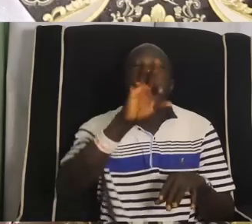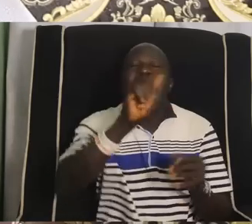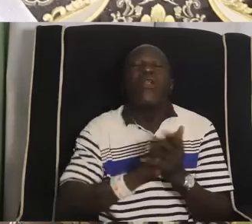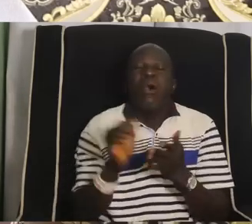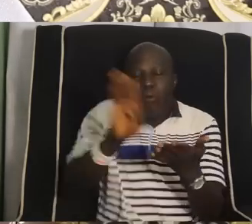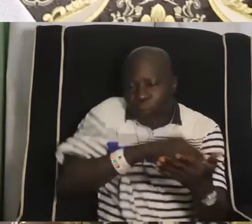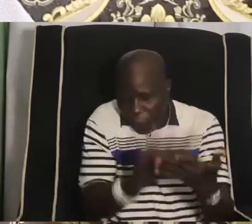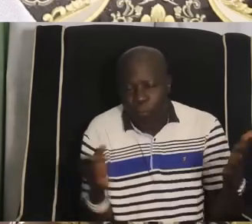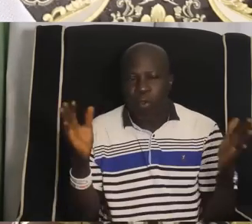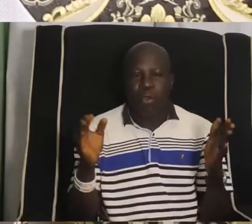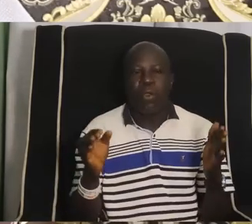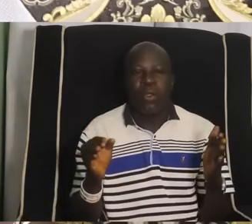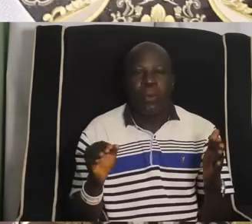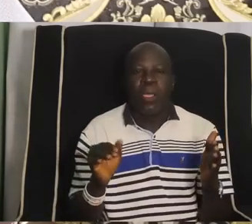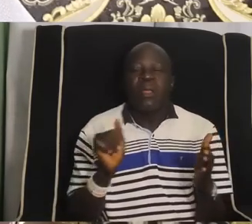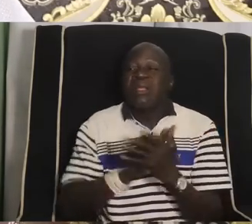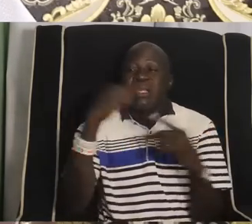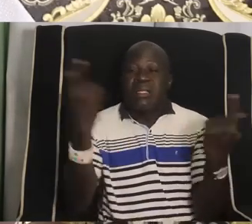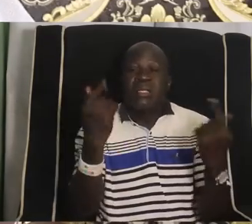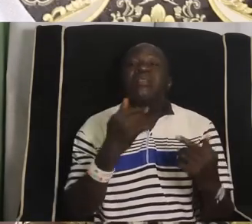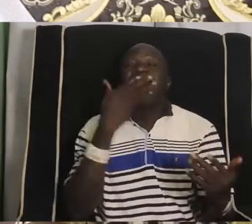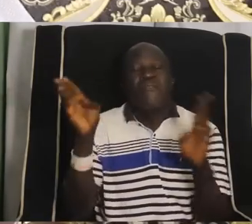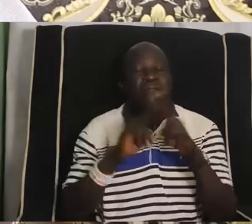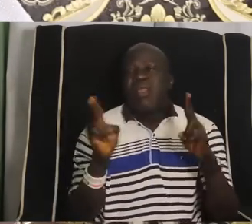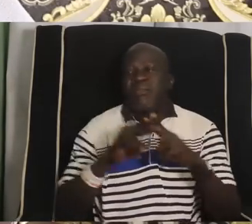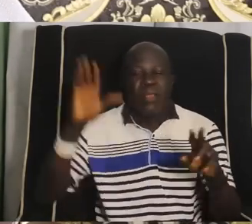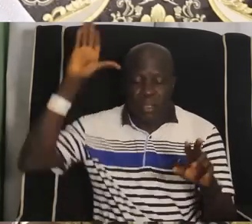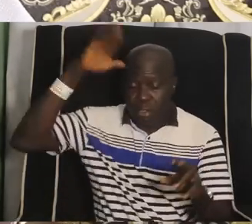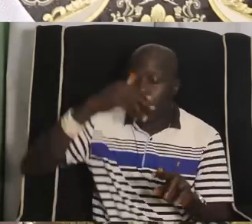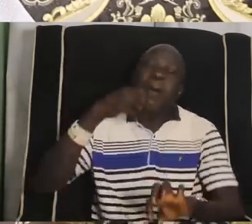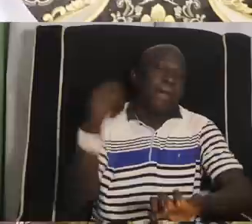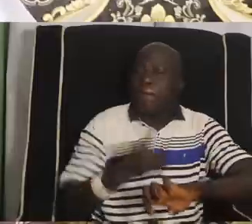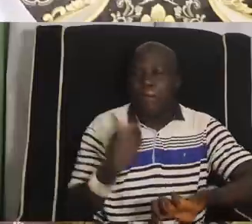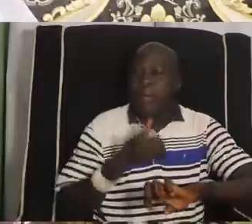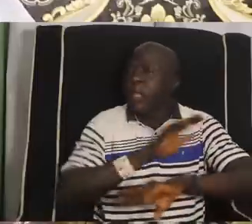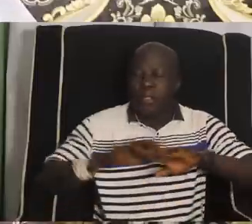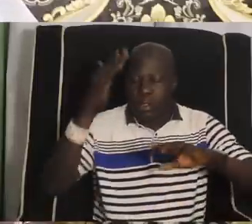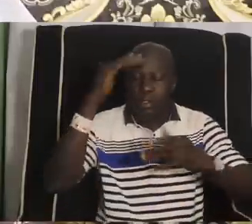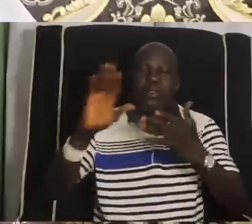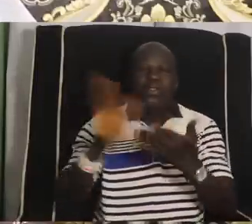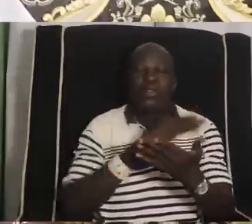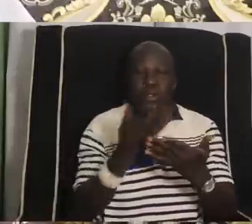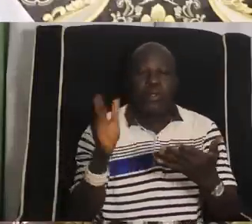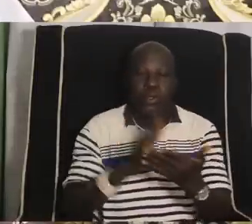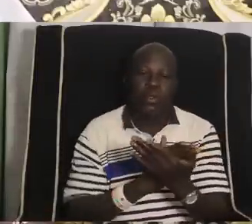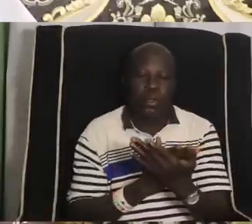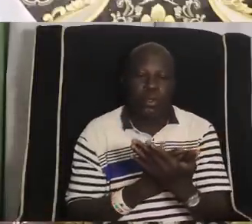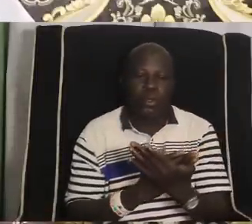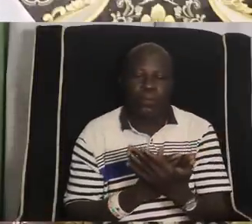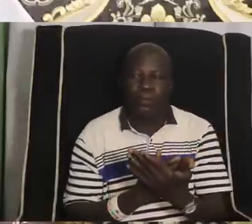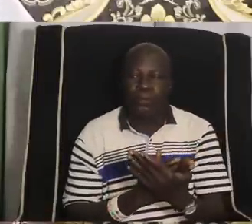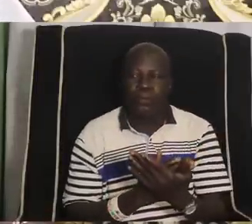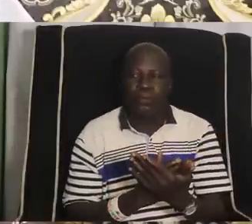don't know where you fall. Sin is very tall. I bore you, Jade. You see, you so